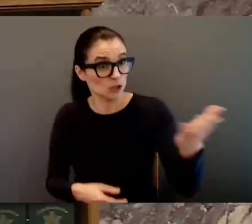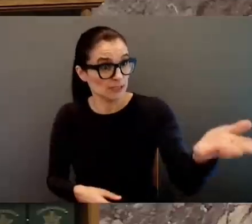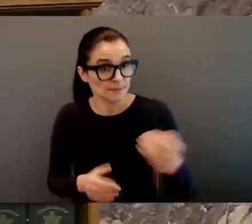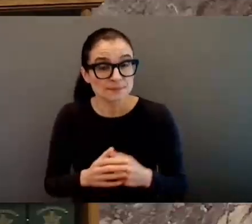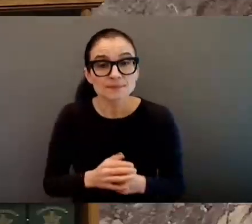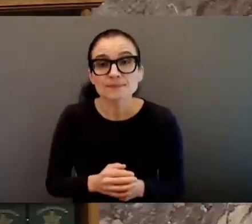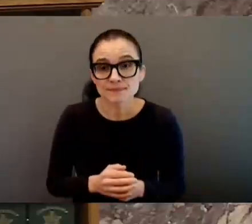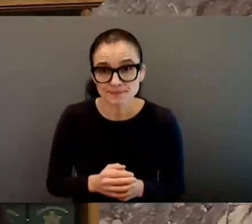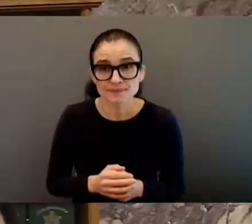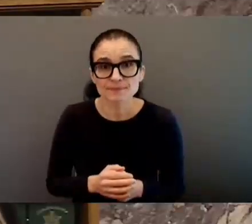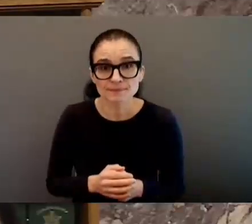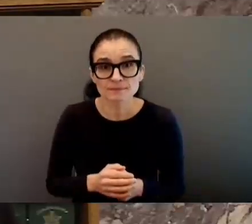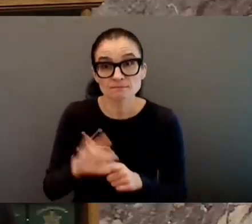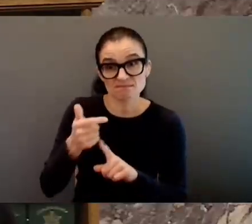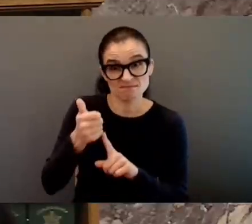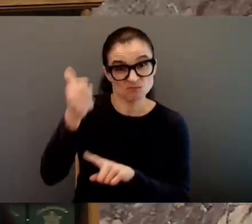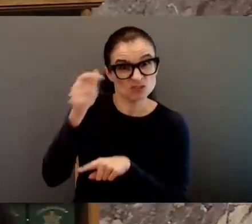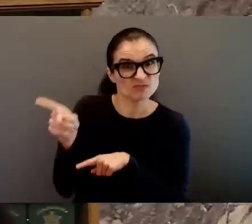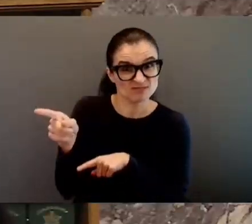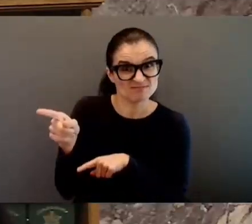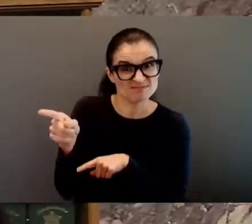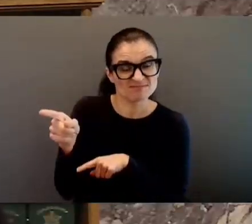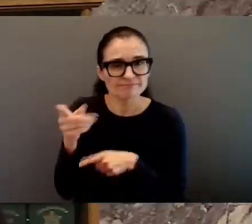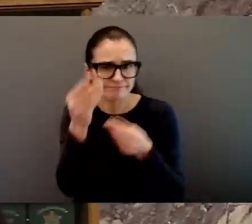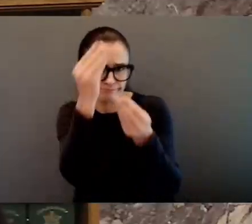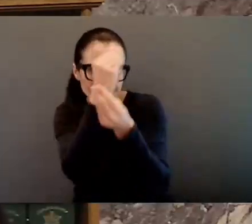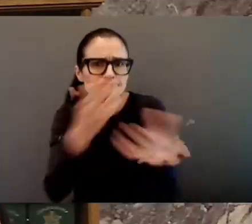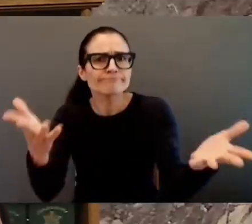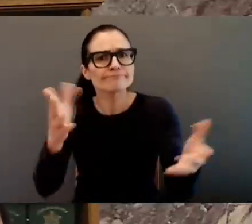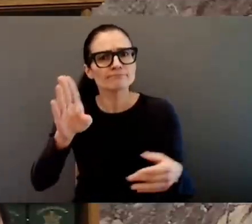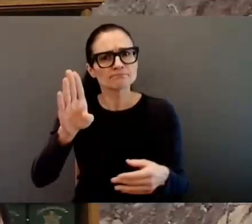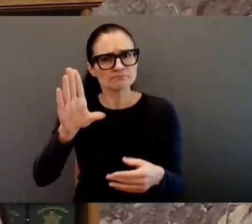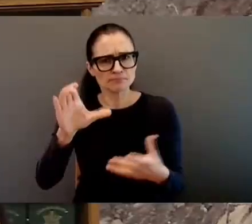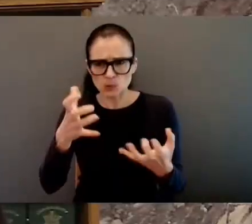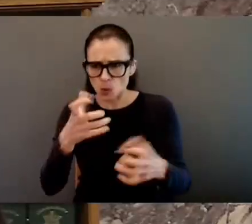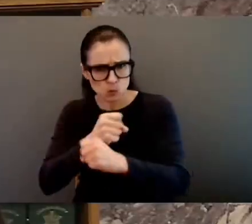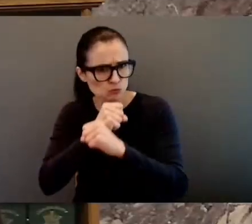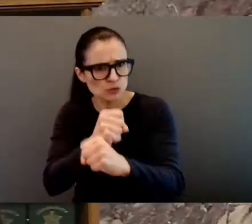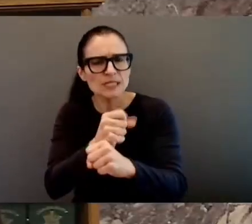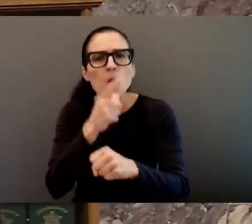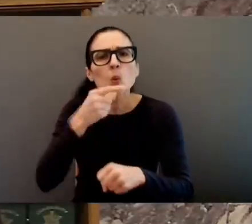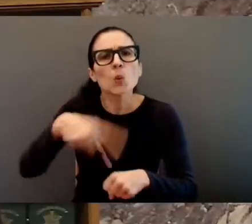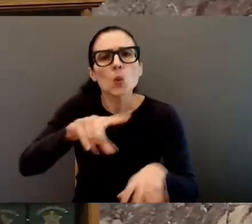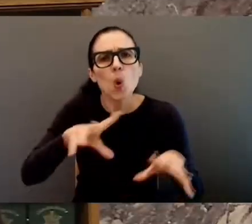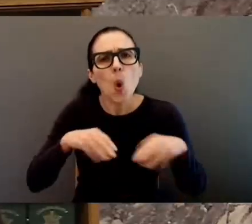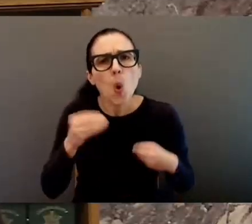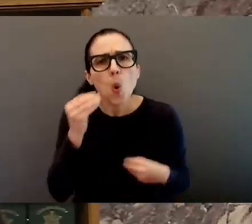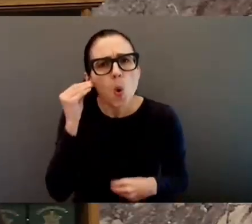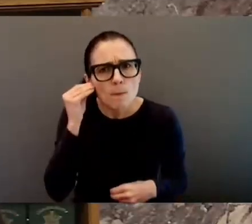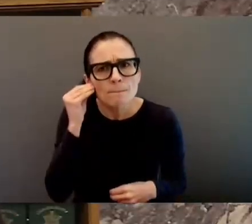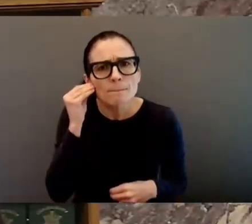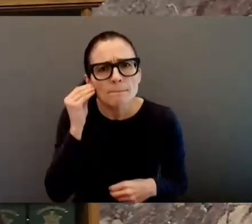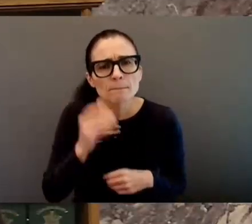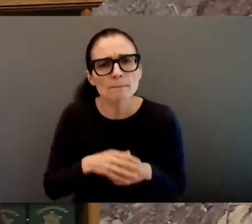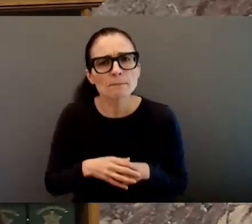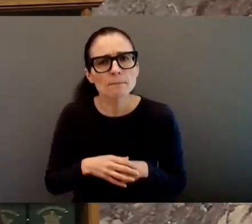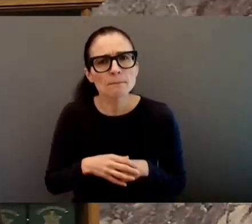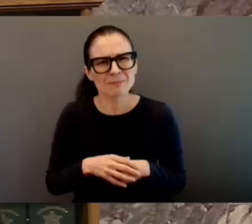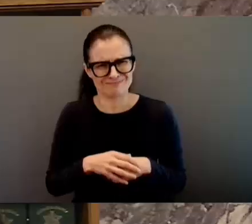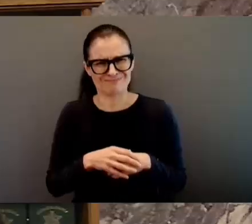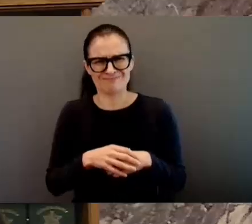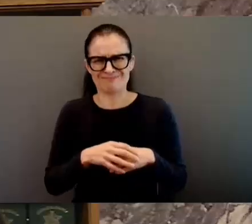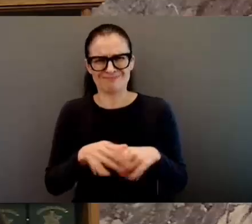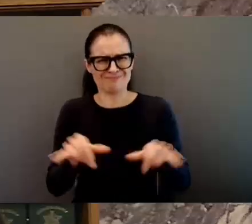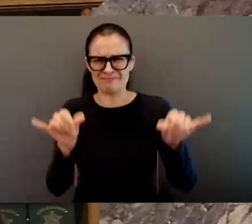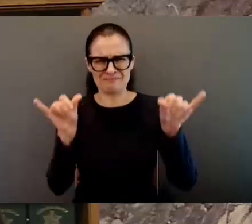he wants to protect homeowners, yet somehow private property rights in the Cowichan case were not argued by BC.